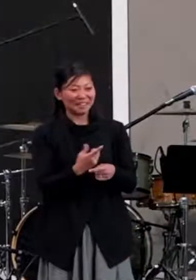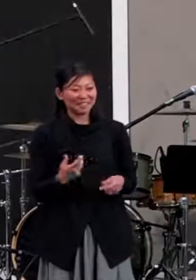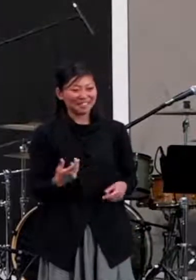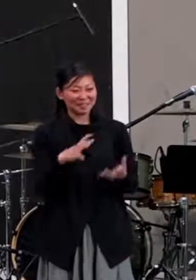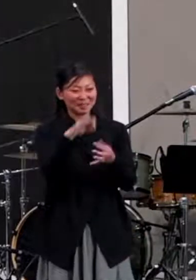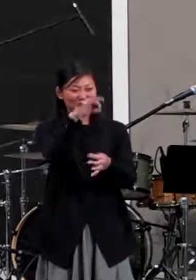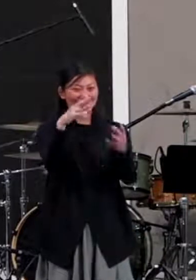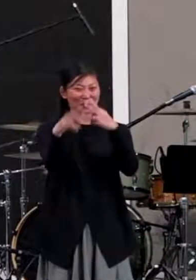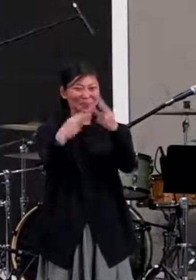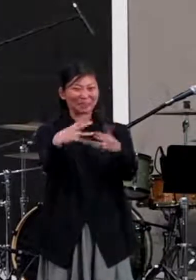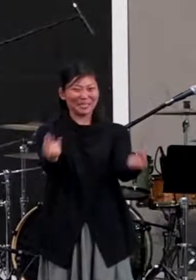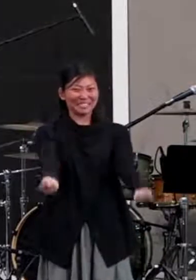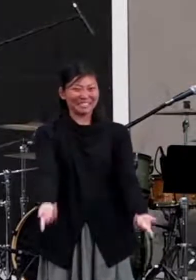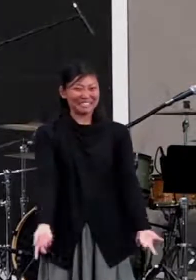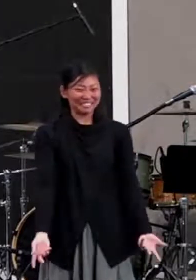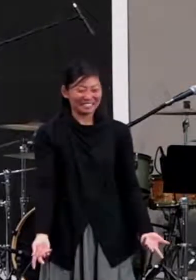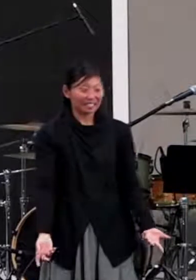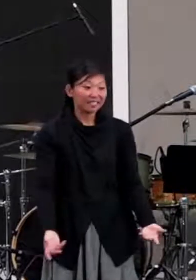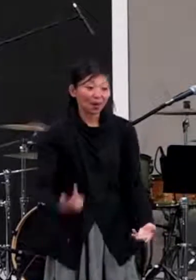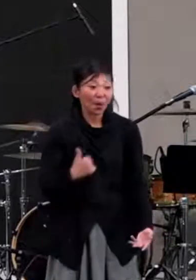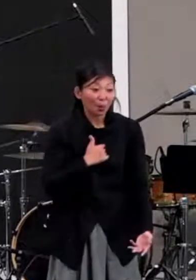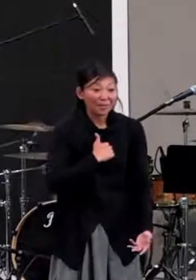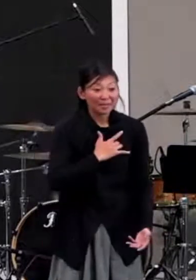have a little understanding of the spiritual realm,